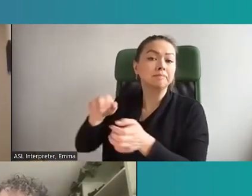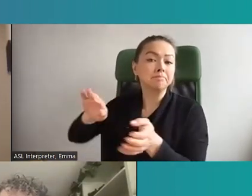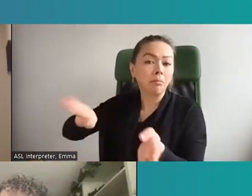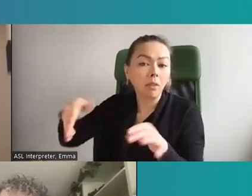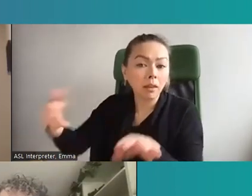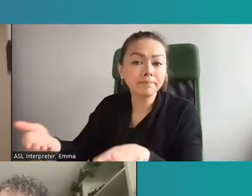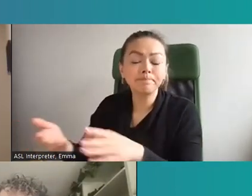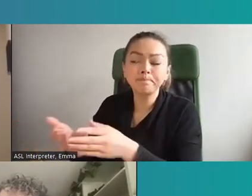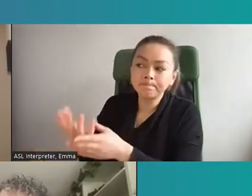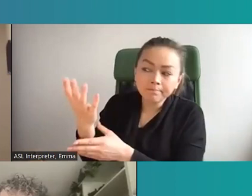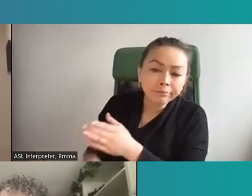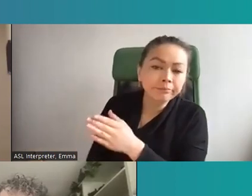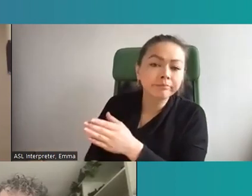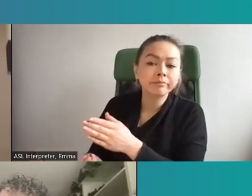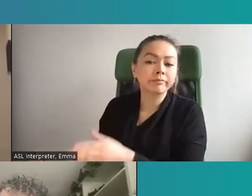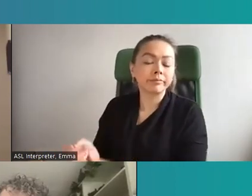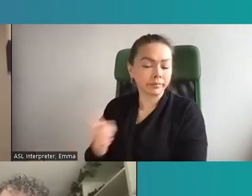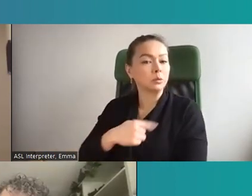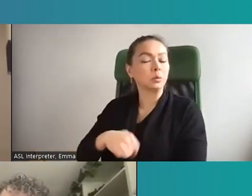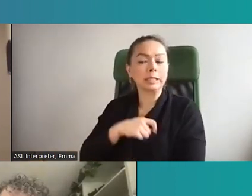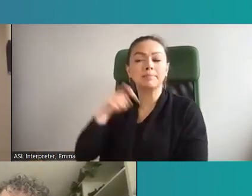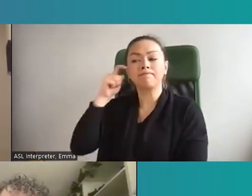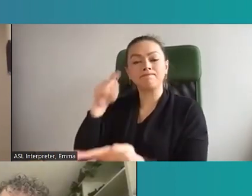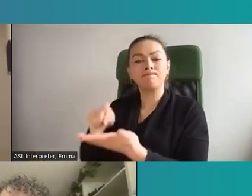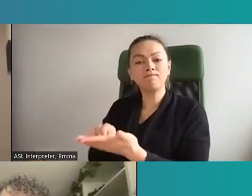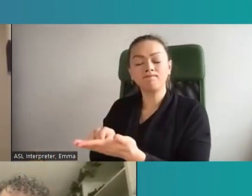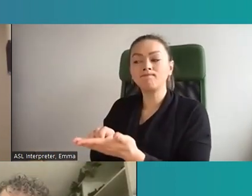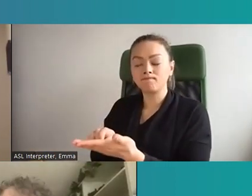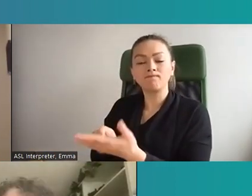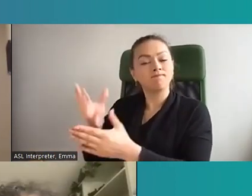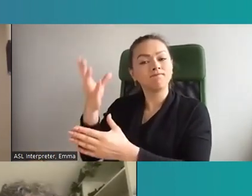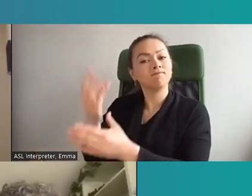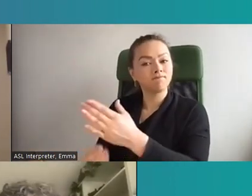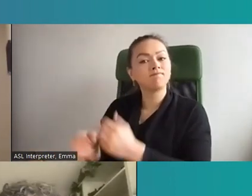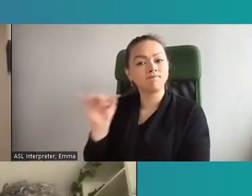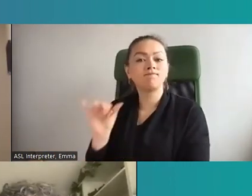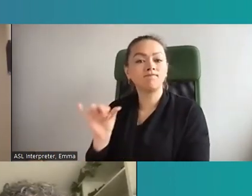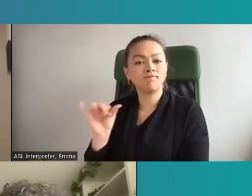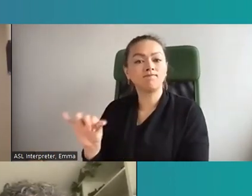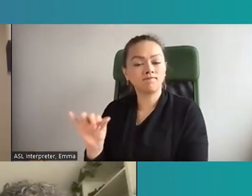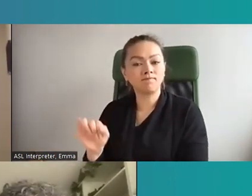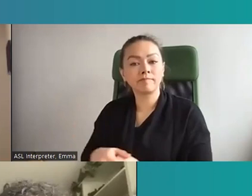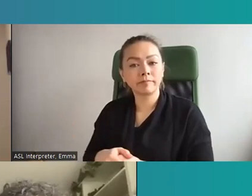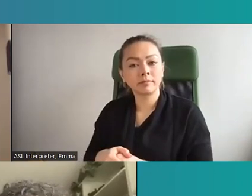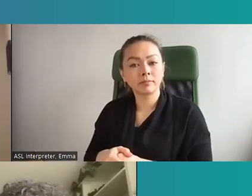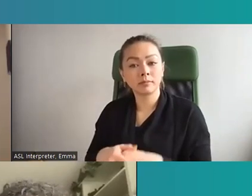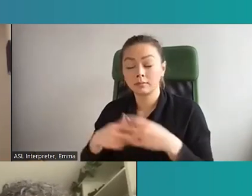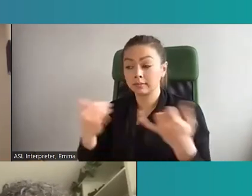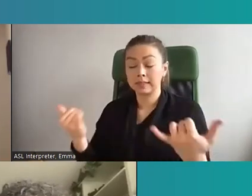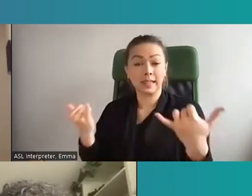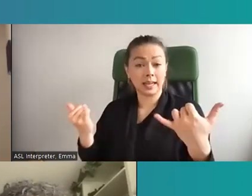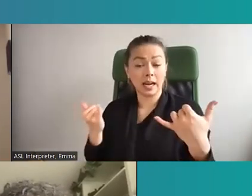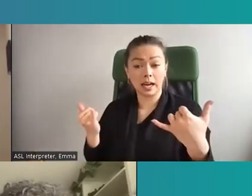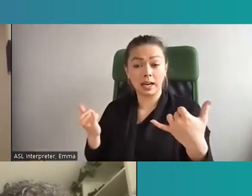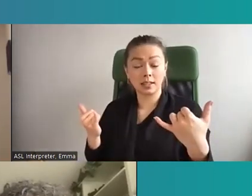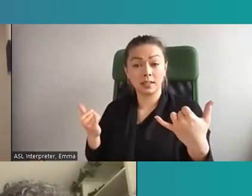still acknowledge that death, and that, you know, even today would be a good day, even though we've had people who